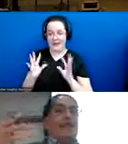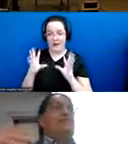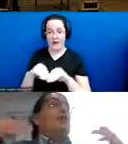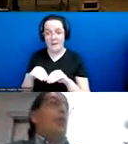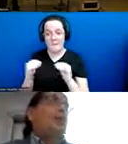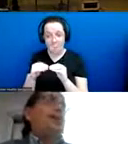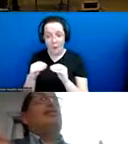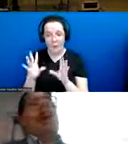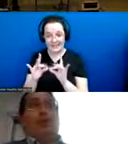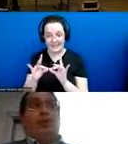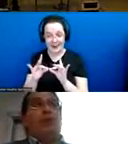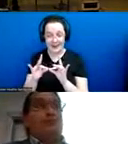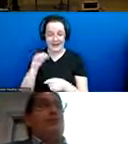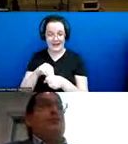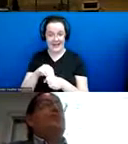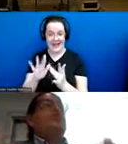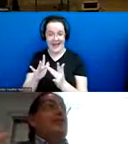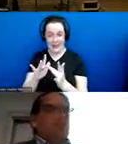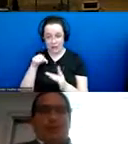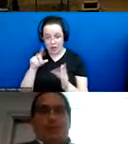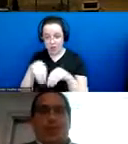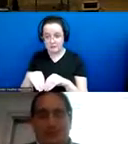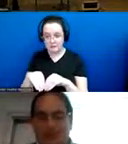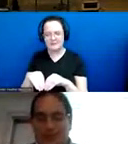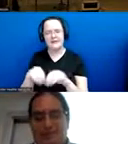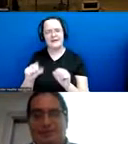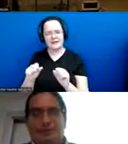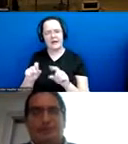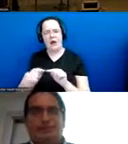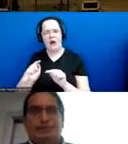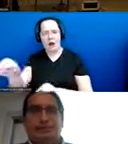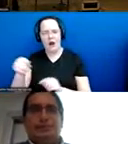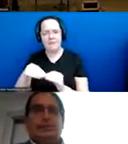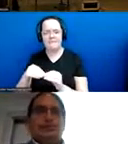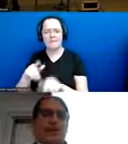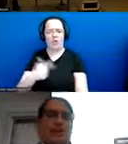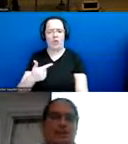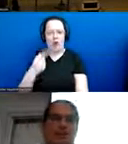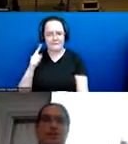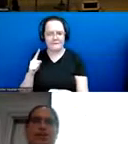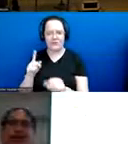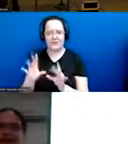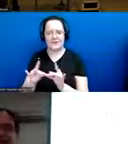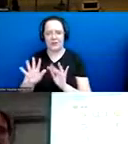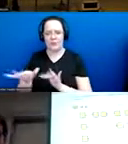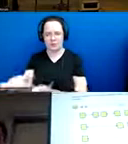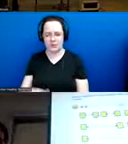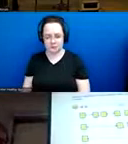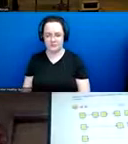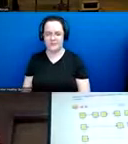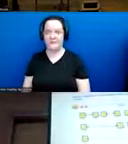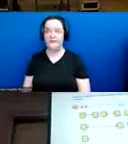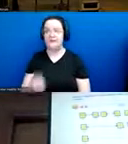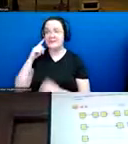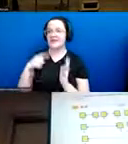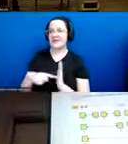can achieve longer and longer distances for the propagation of entanglement. Say, for example, this cartoon shows you more or